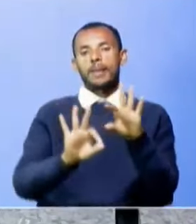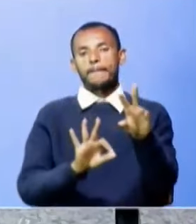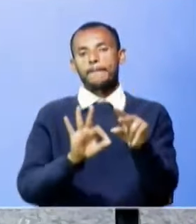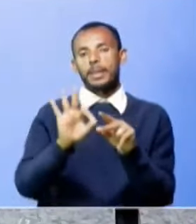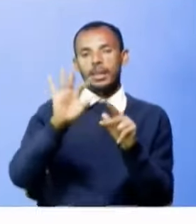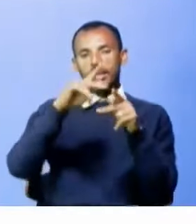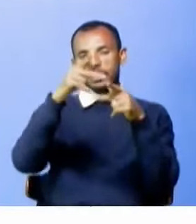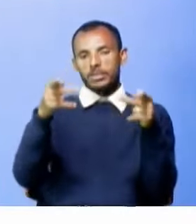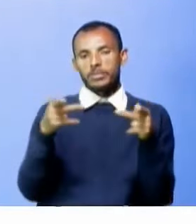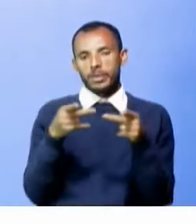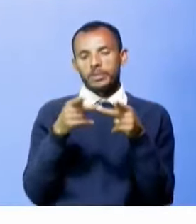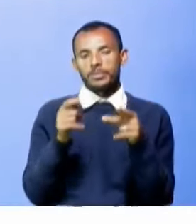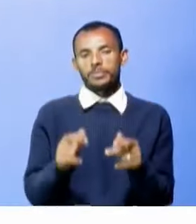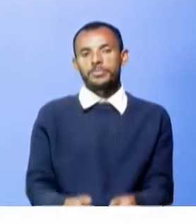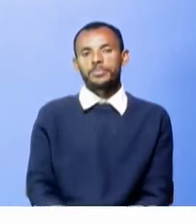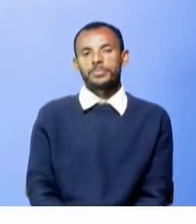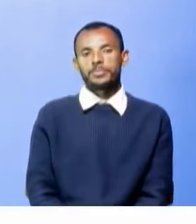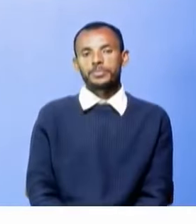Okay?